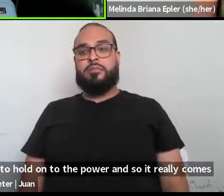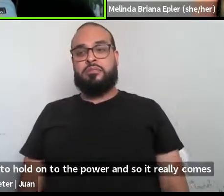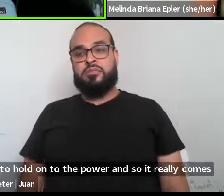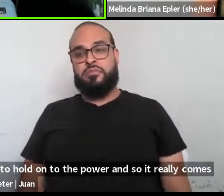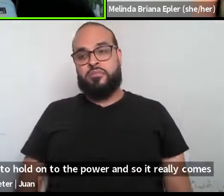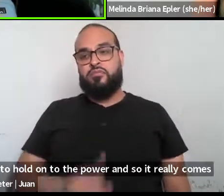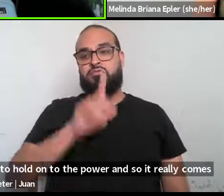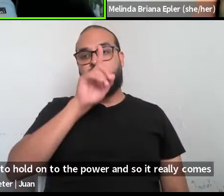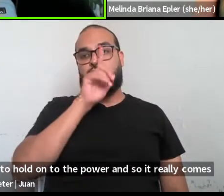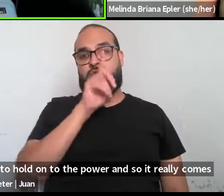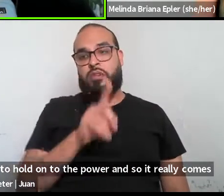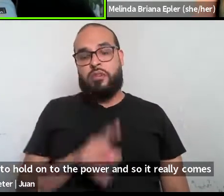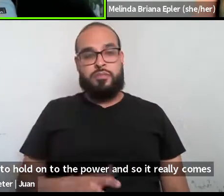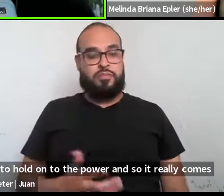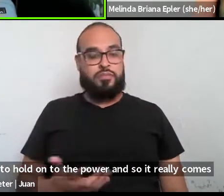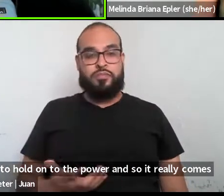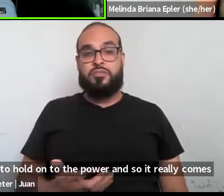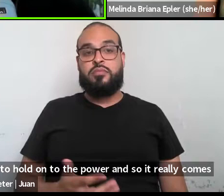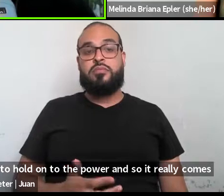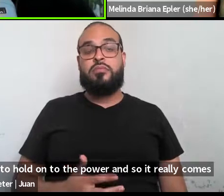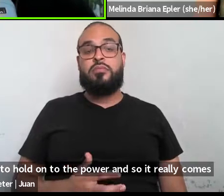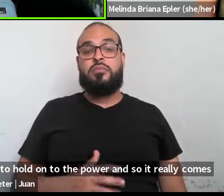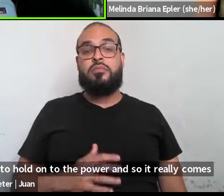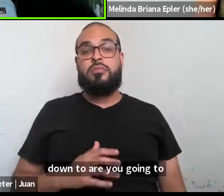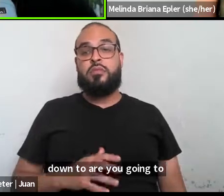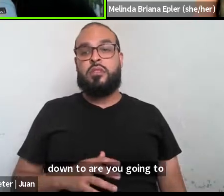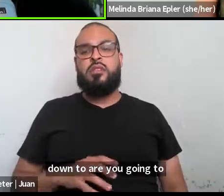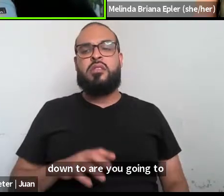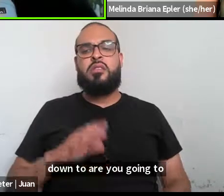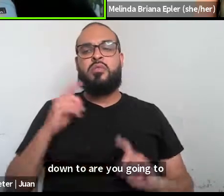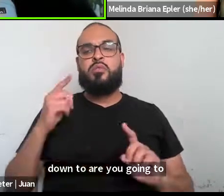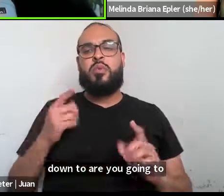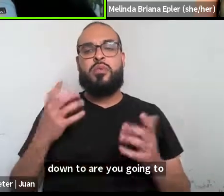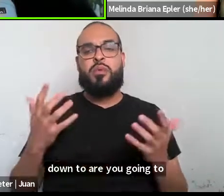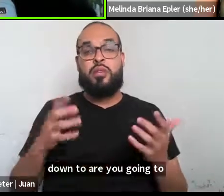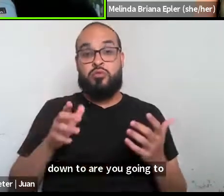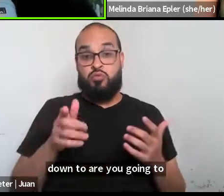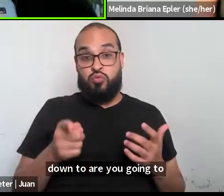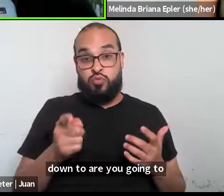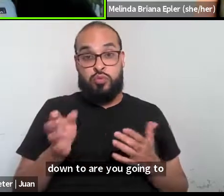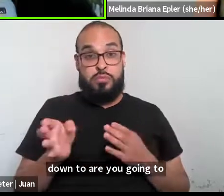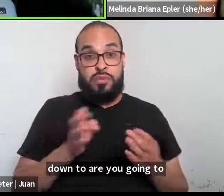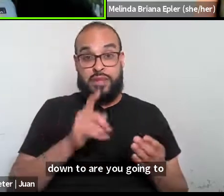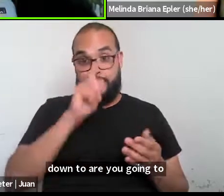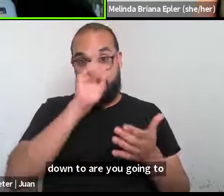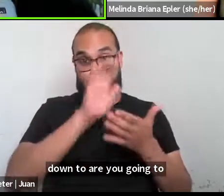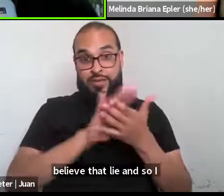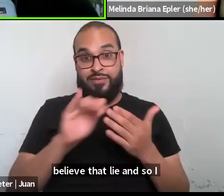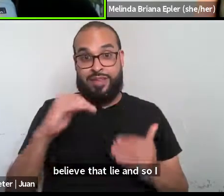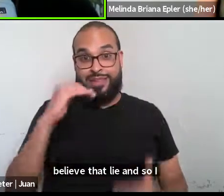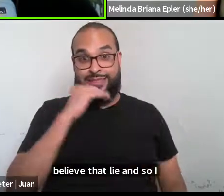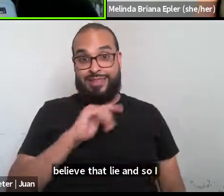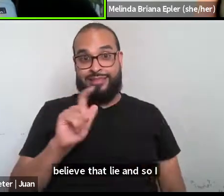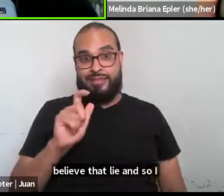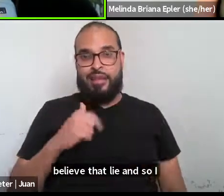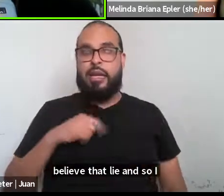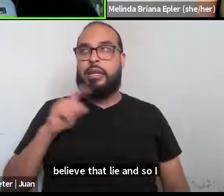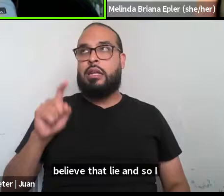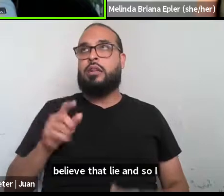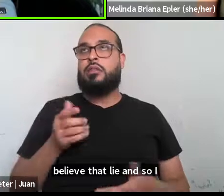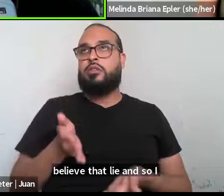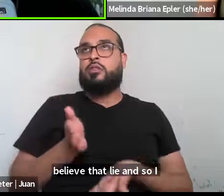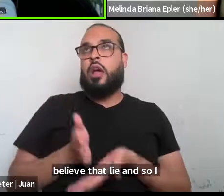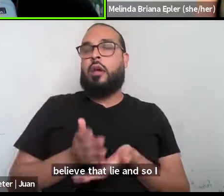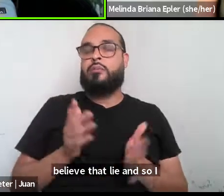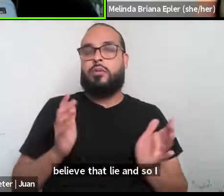you going to believe that lie? And so I've started telling myself, I got to stop being so gullible. I'm not